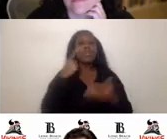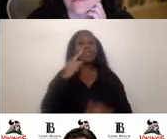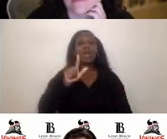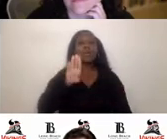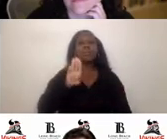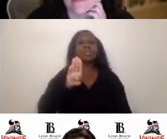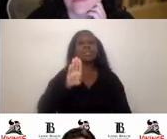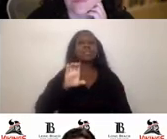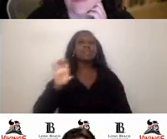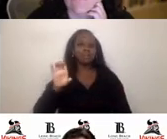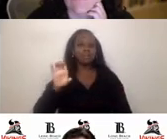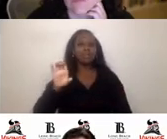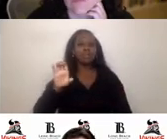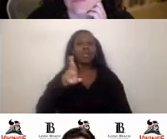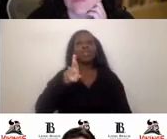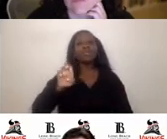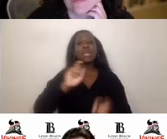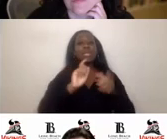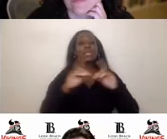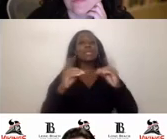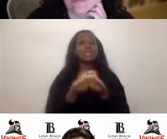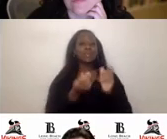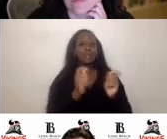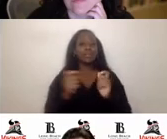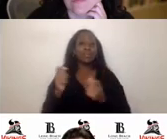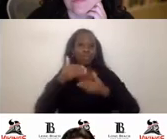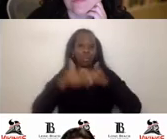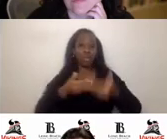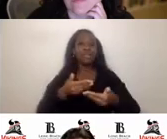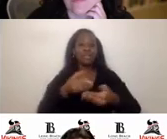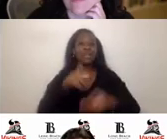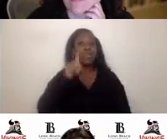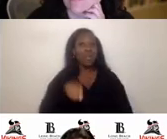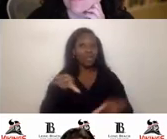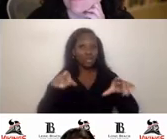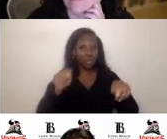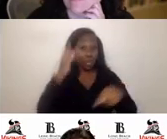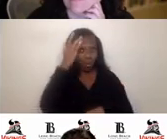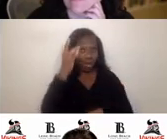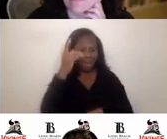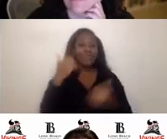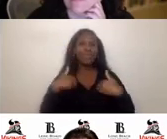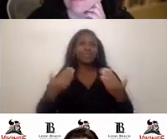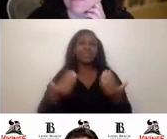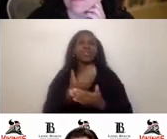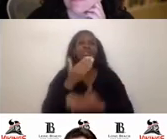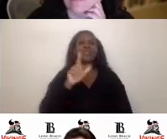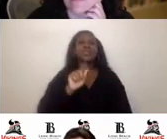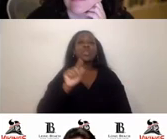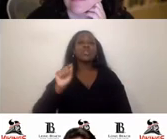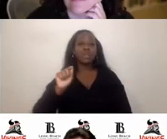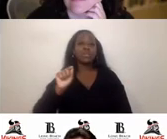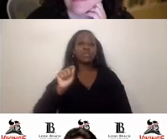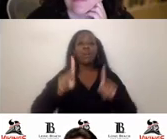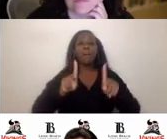process, and they must go through this, as Marlene mentioned, because we have that new 2020 population data.